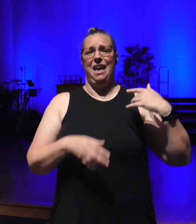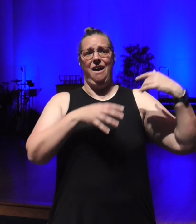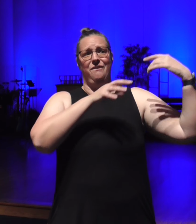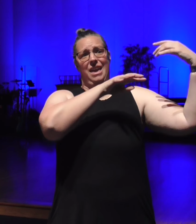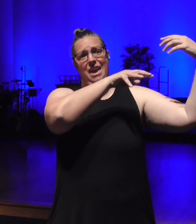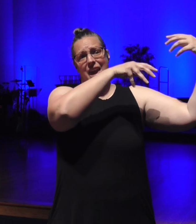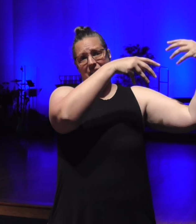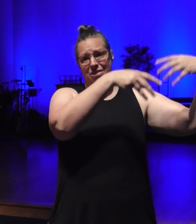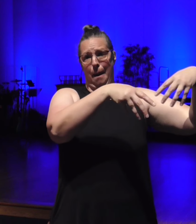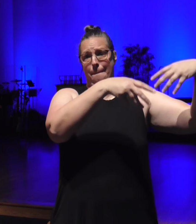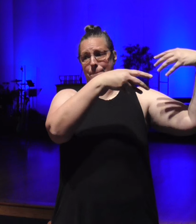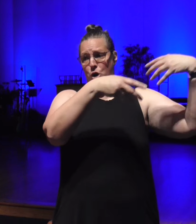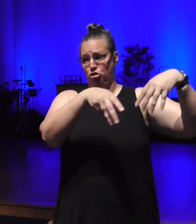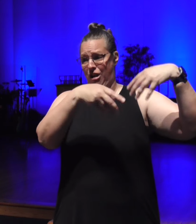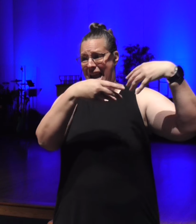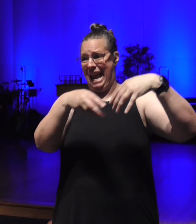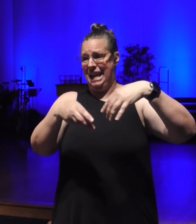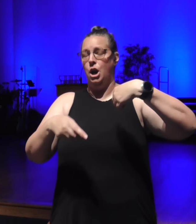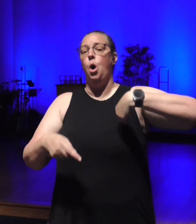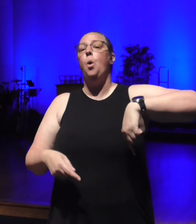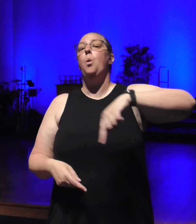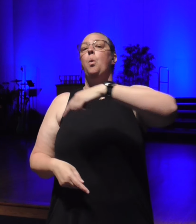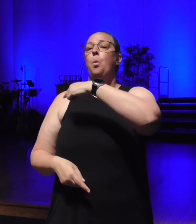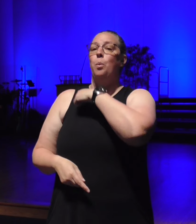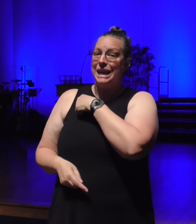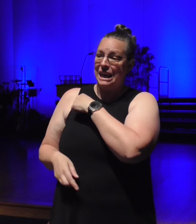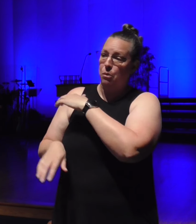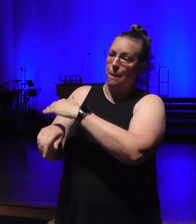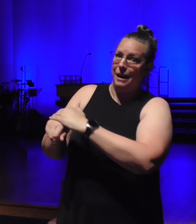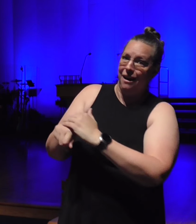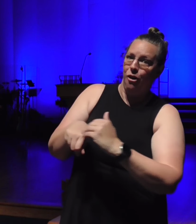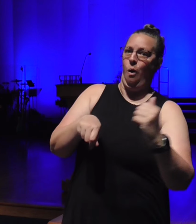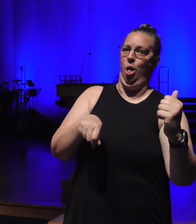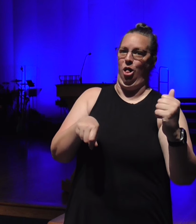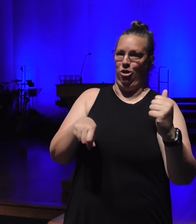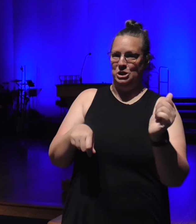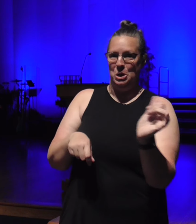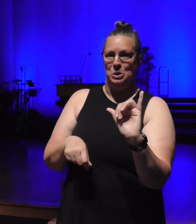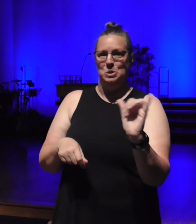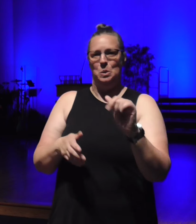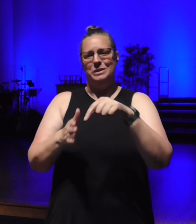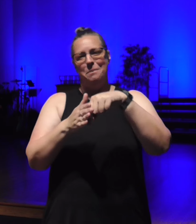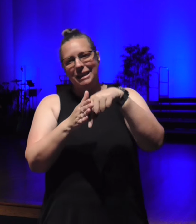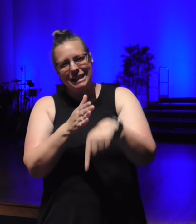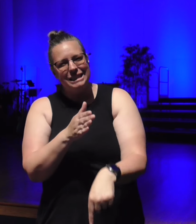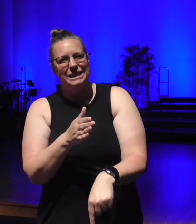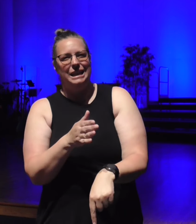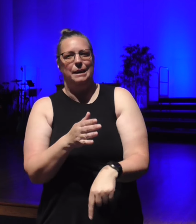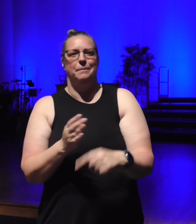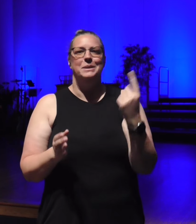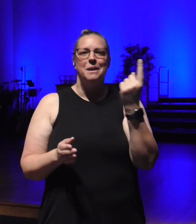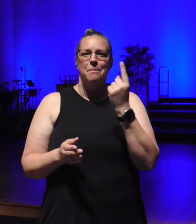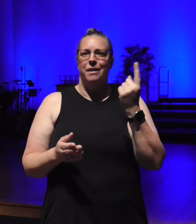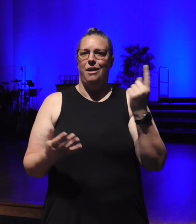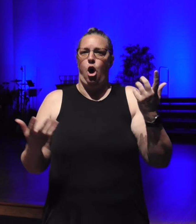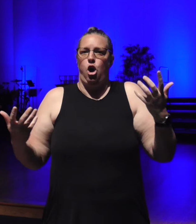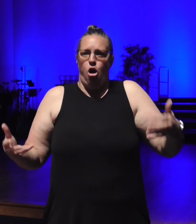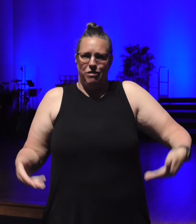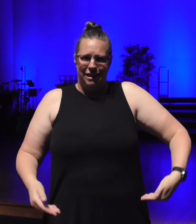of faith, we were being gathered back into something much deeper, something that we have always